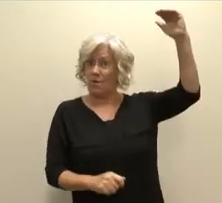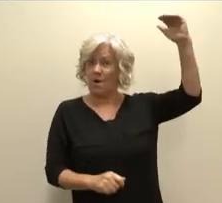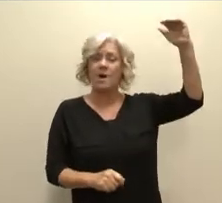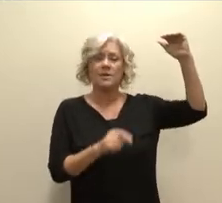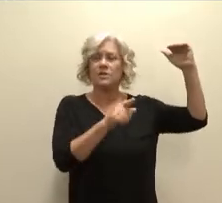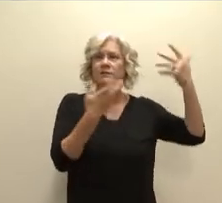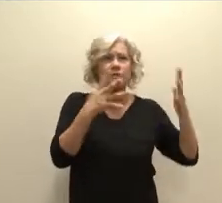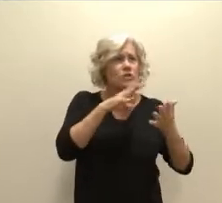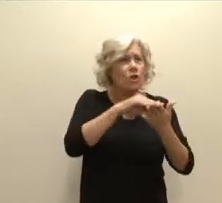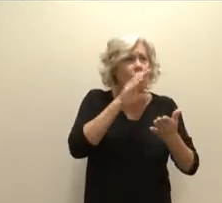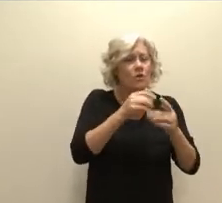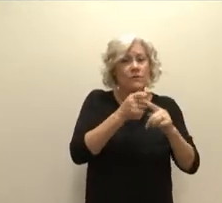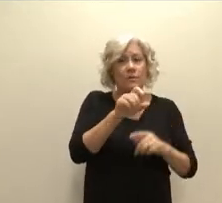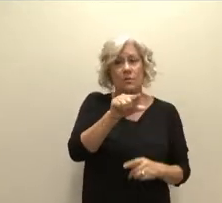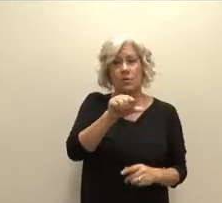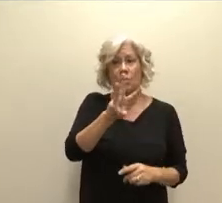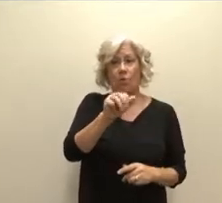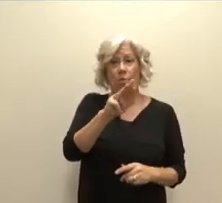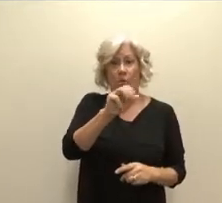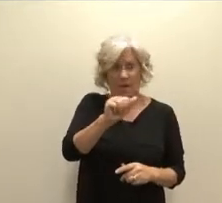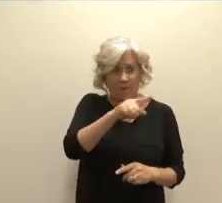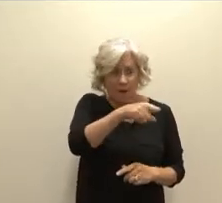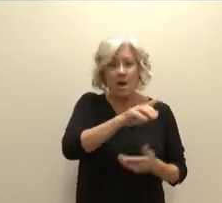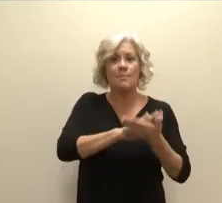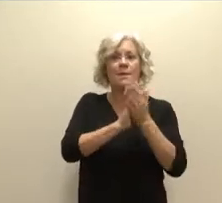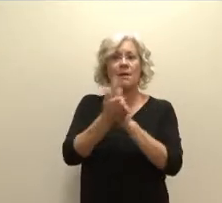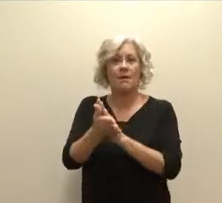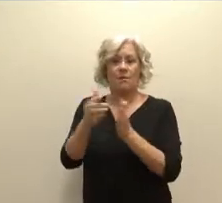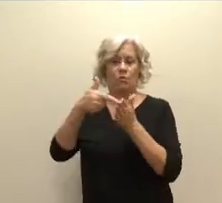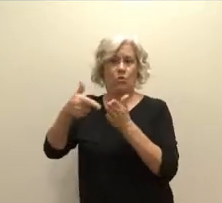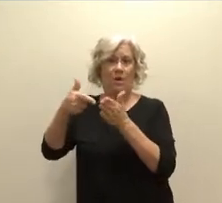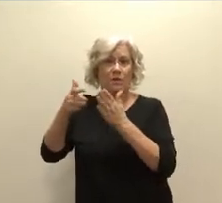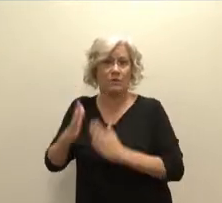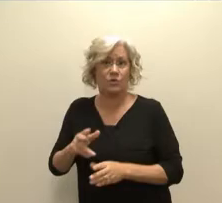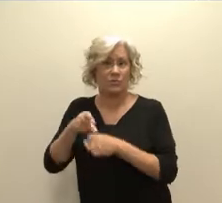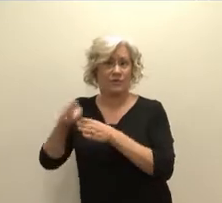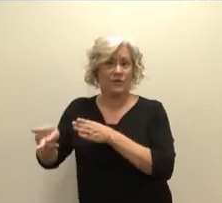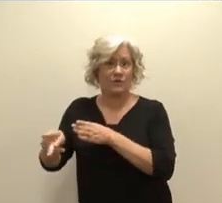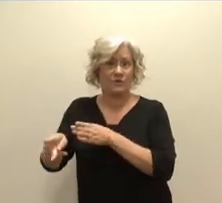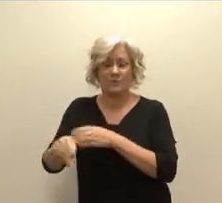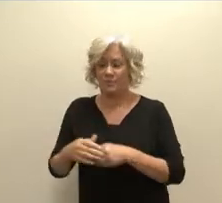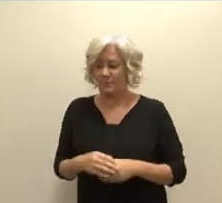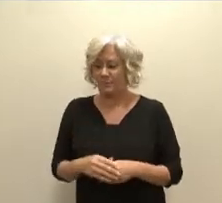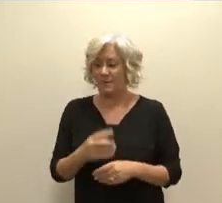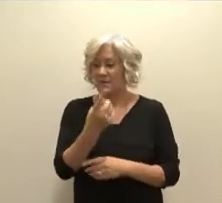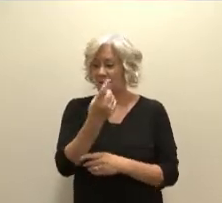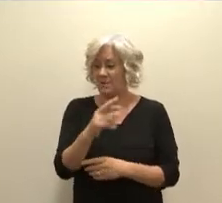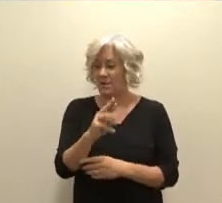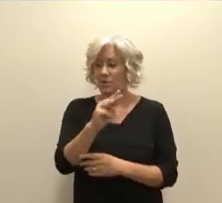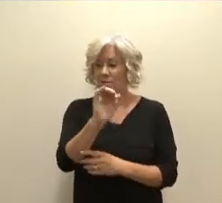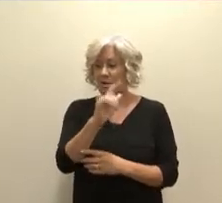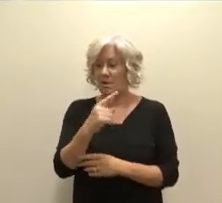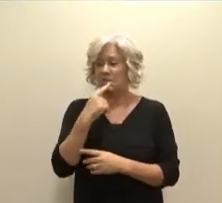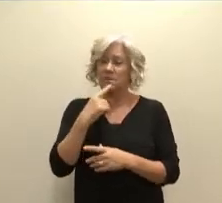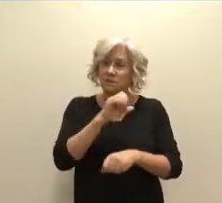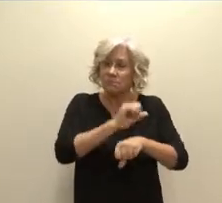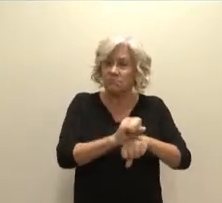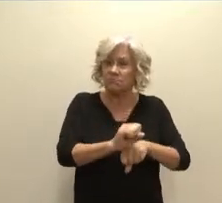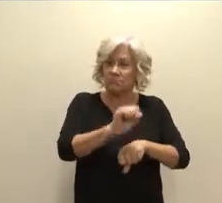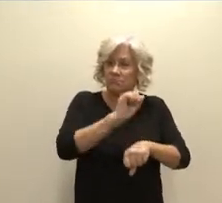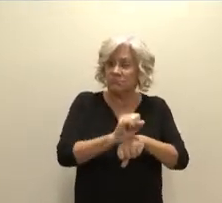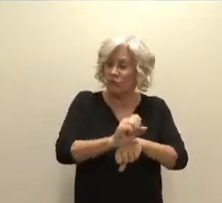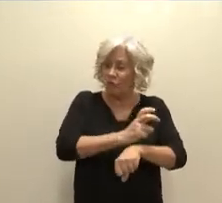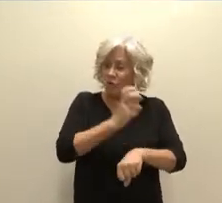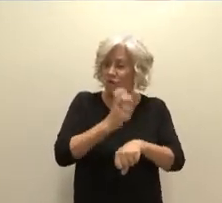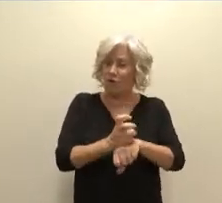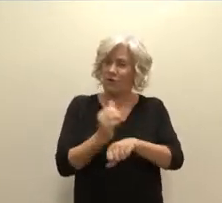she's learned at Guama to good use and become a professional welder. Dr. McCall says she works extremely hard to excel in all